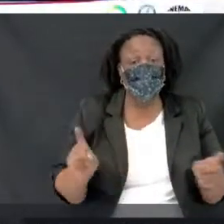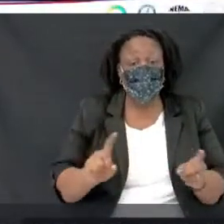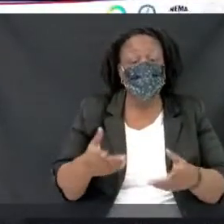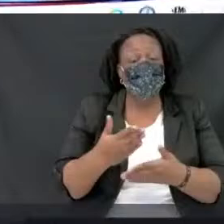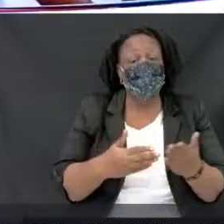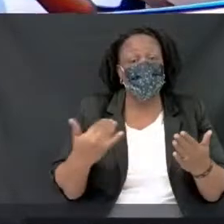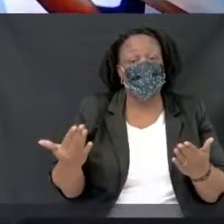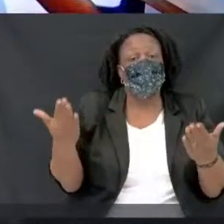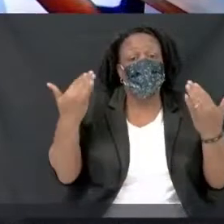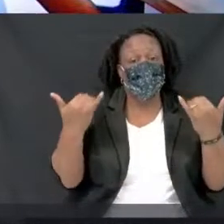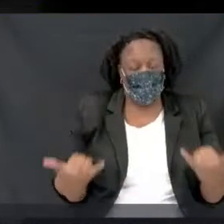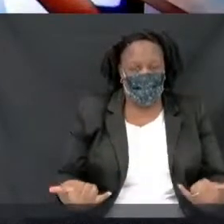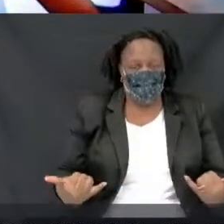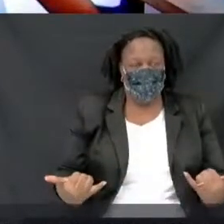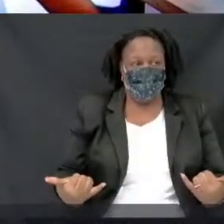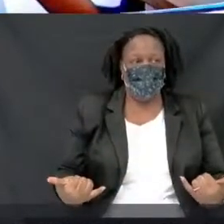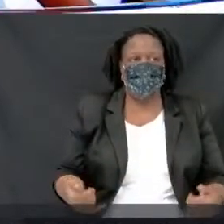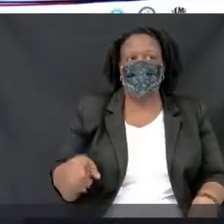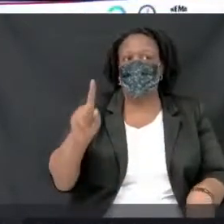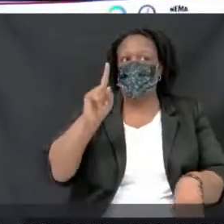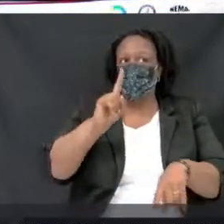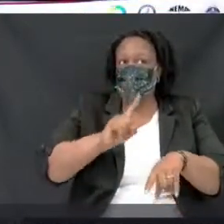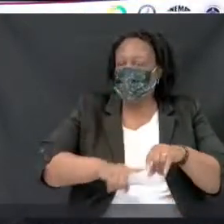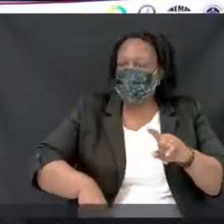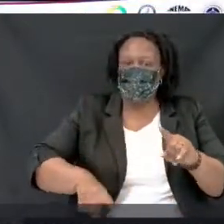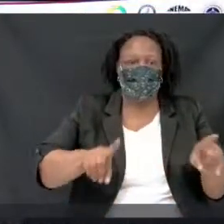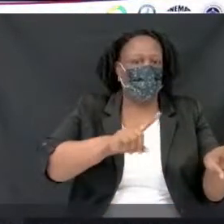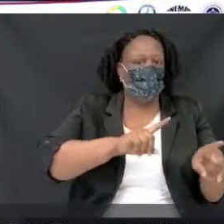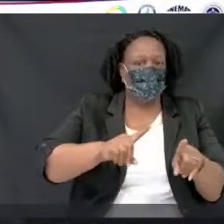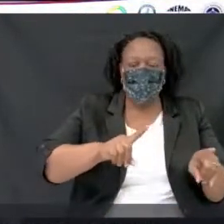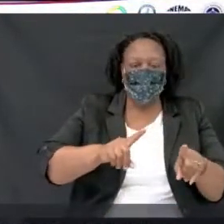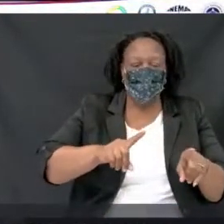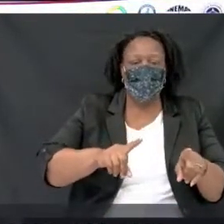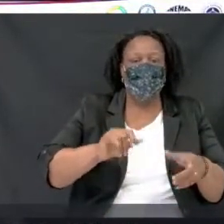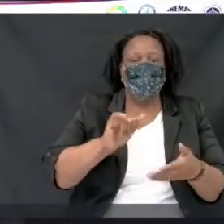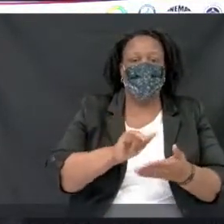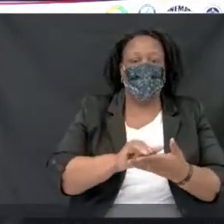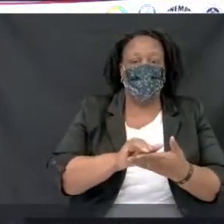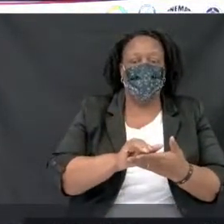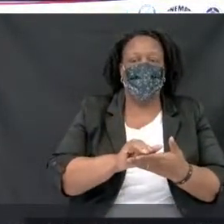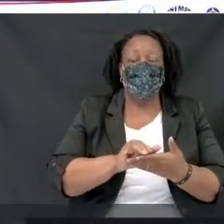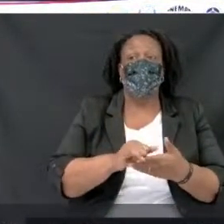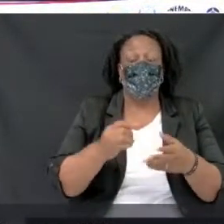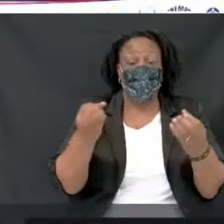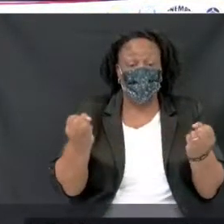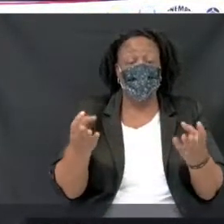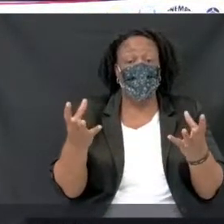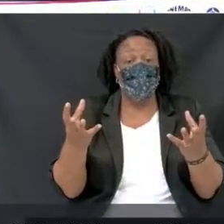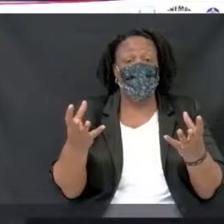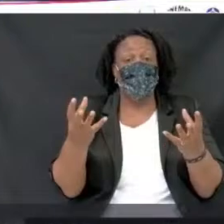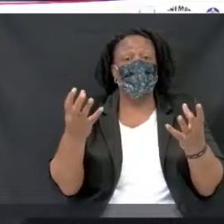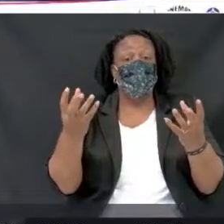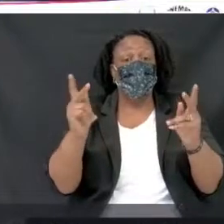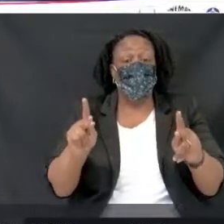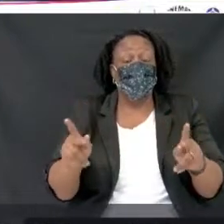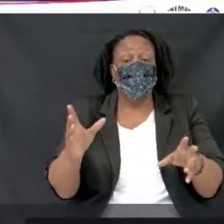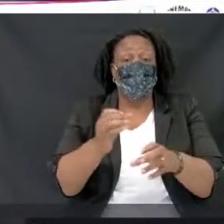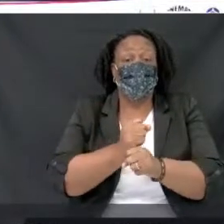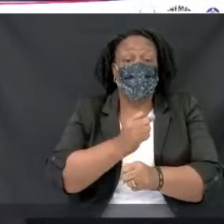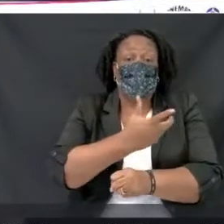We cannot have pockets of society unvaccinated despite the overall high vaccination population